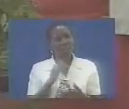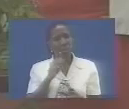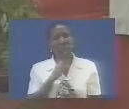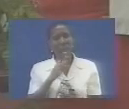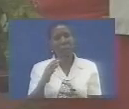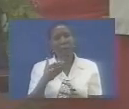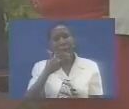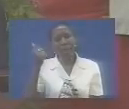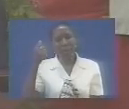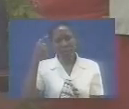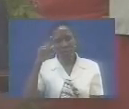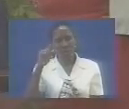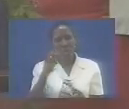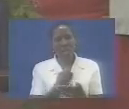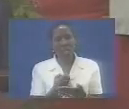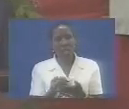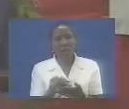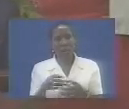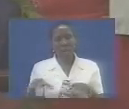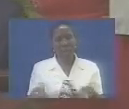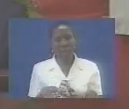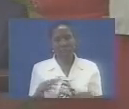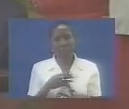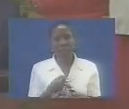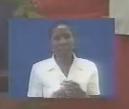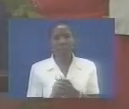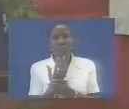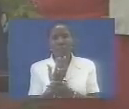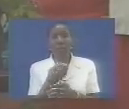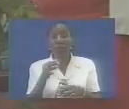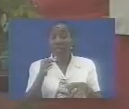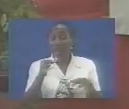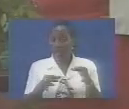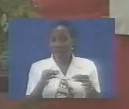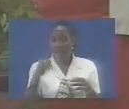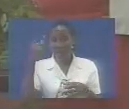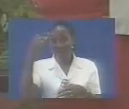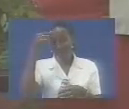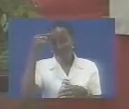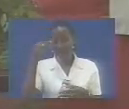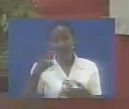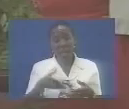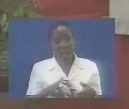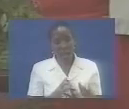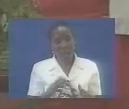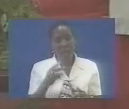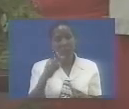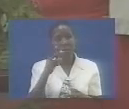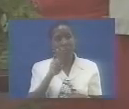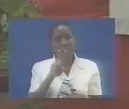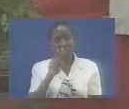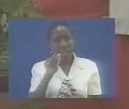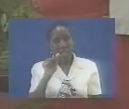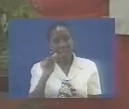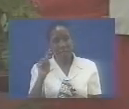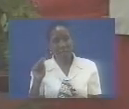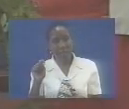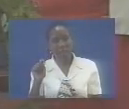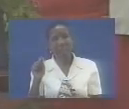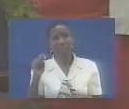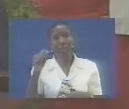economic activity and growth if government allows VAT concessions to be enjoyed equally